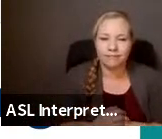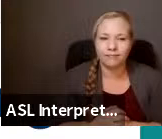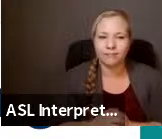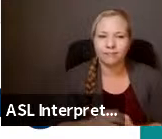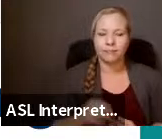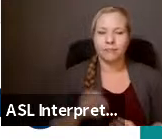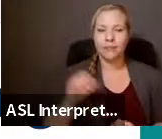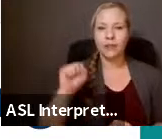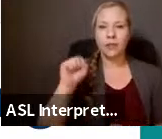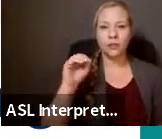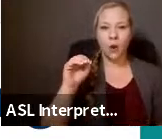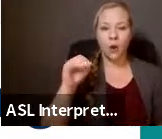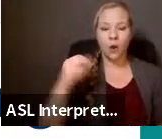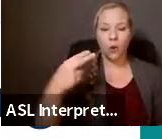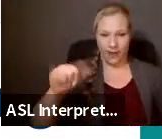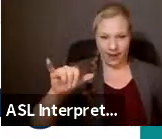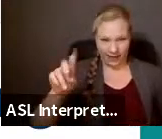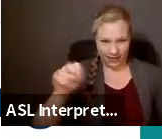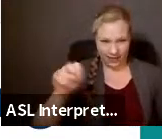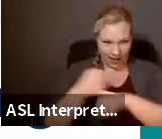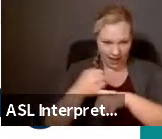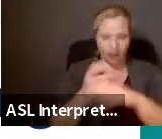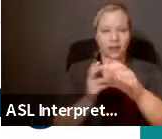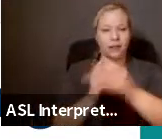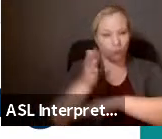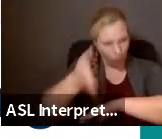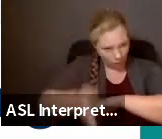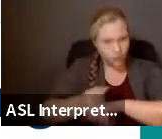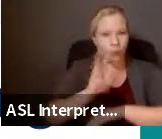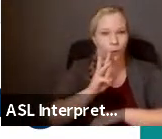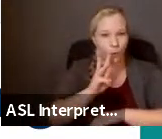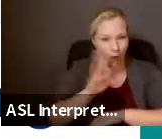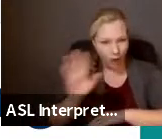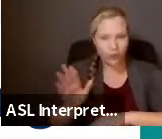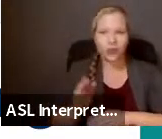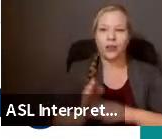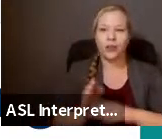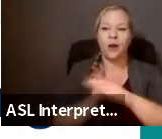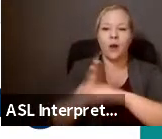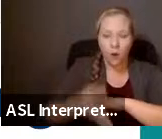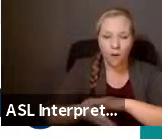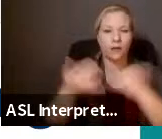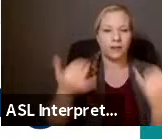So we cross over to Hayden Island and we tie back into Tomahawk Island Drive.